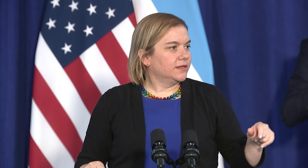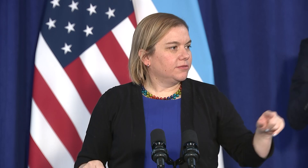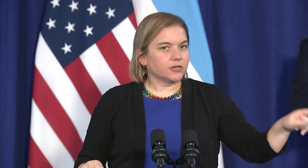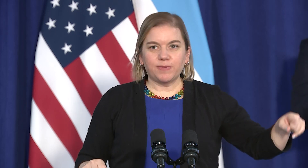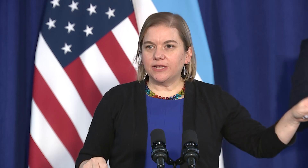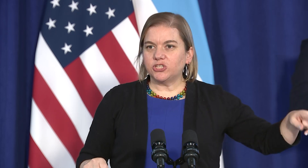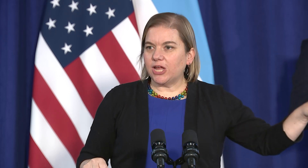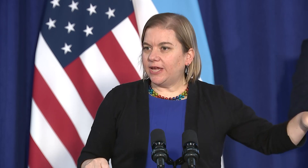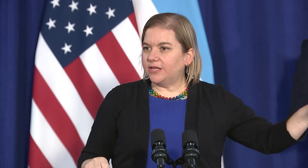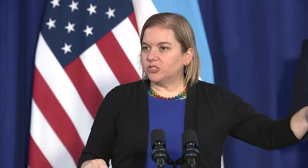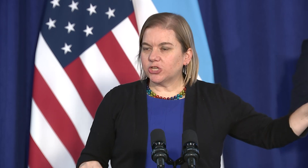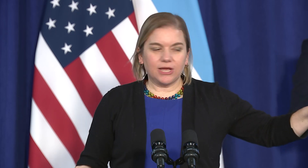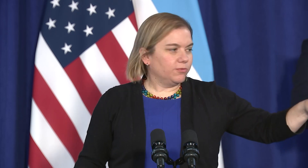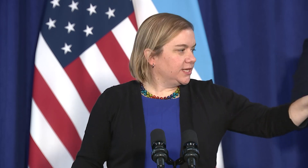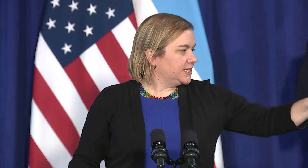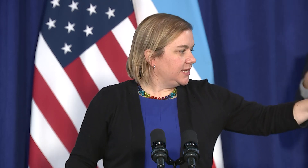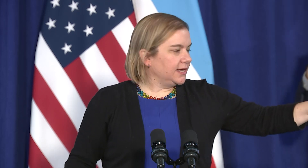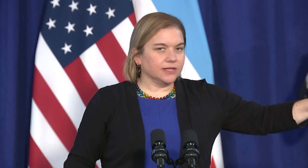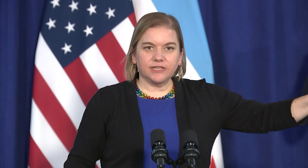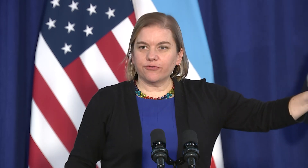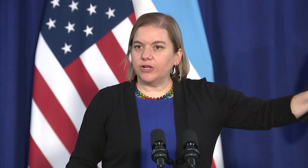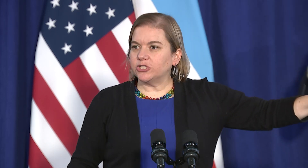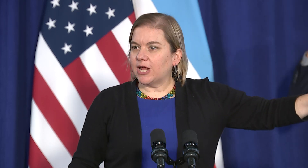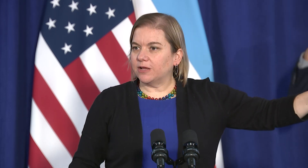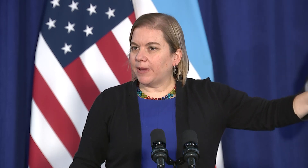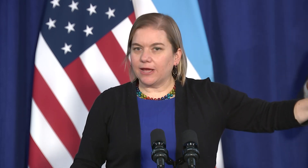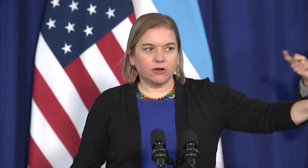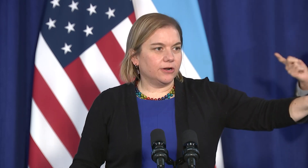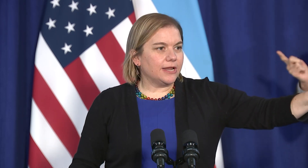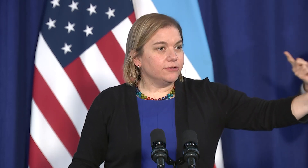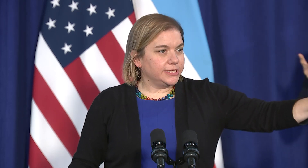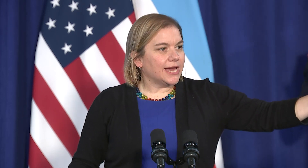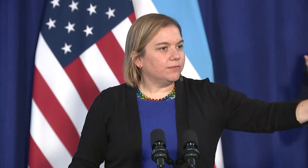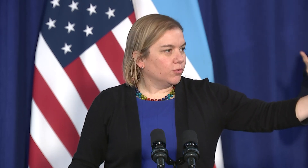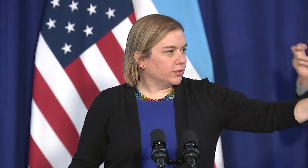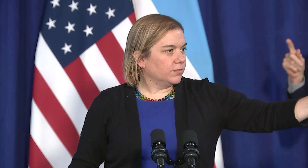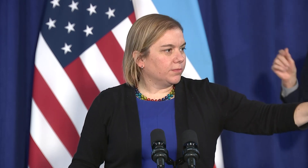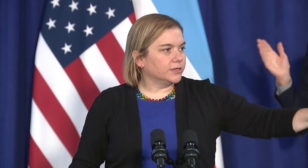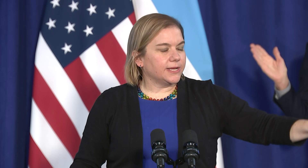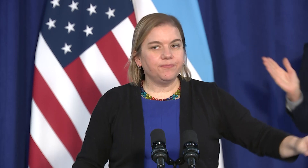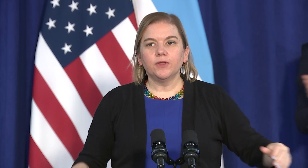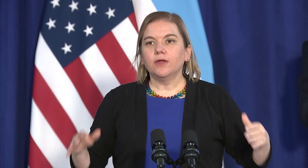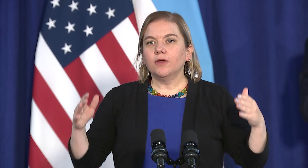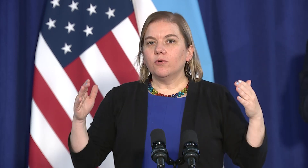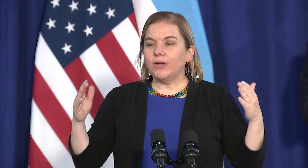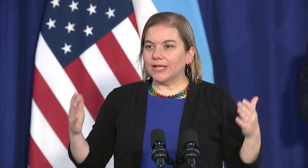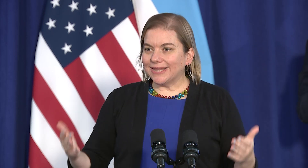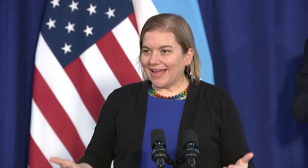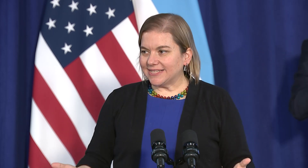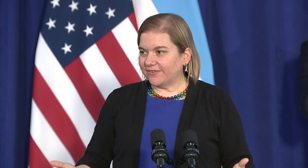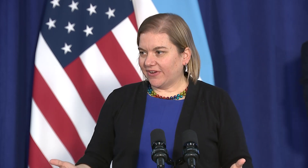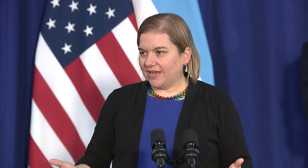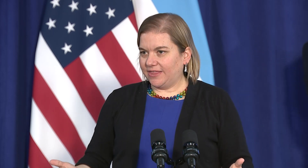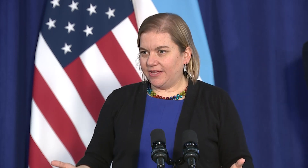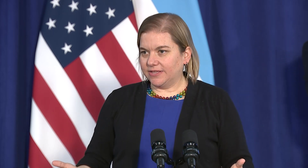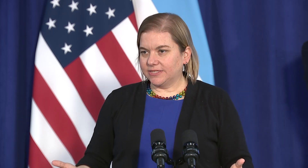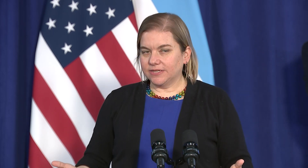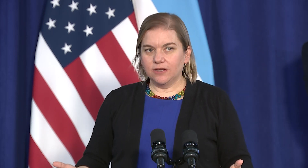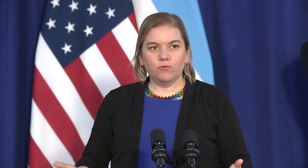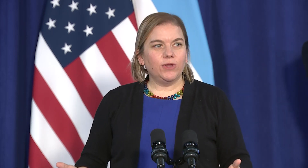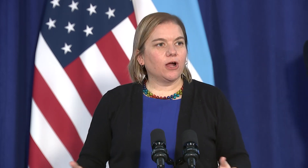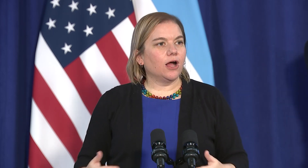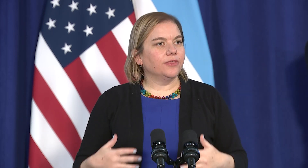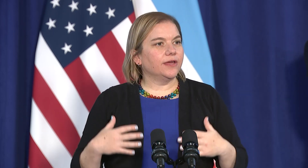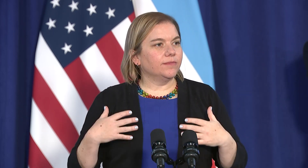means there's been a change and we see a different genetic pattern, and you see that in more than one person. We classify